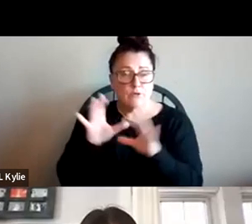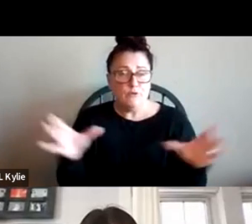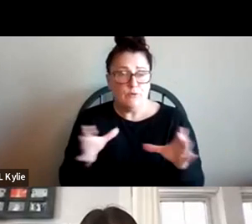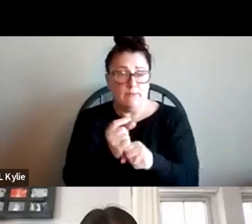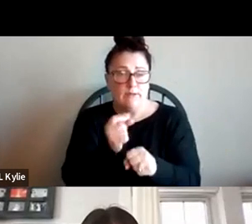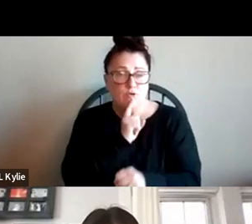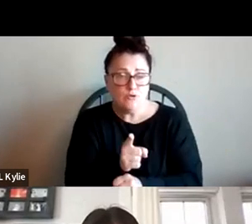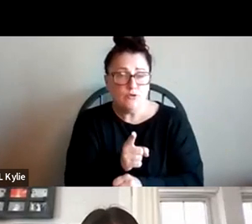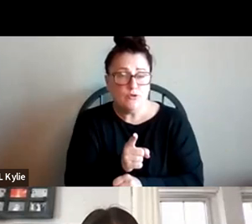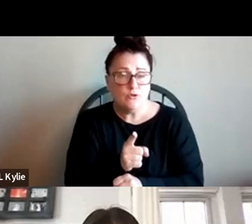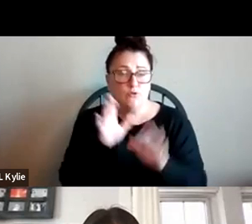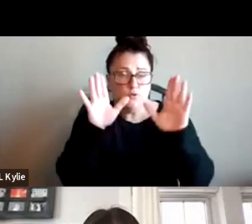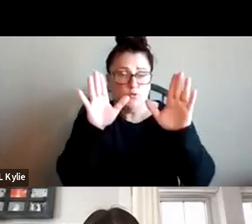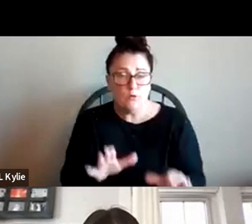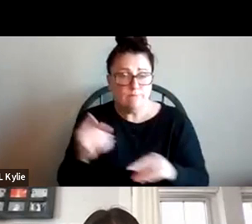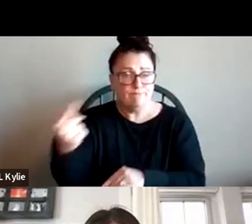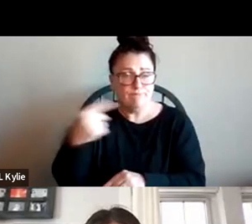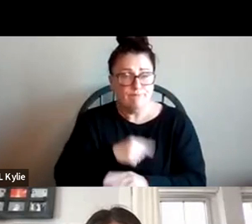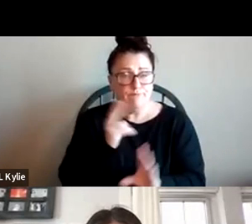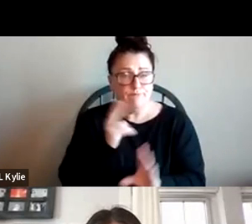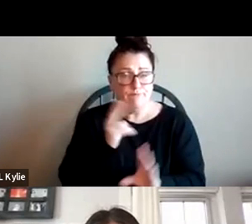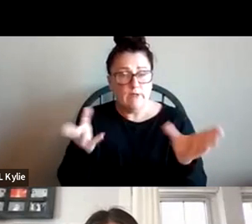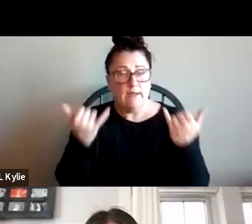ensure such a wonderful turnout.